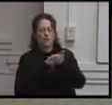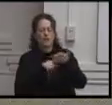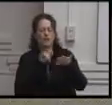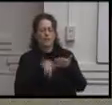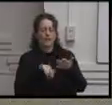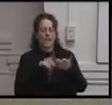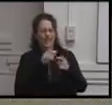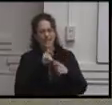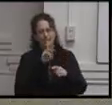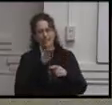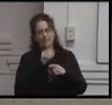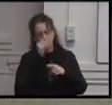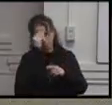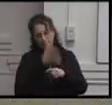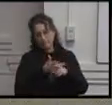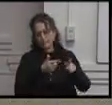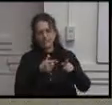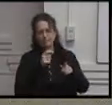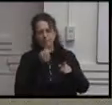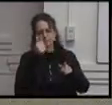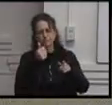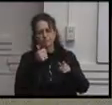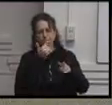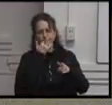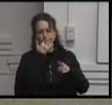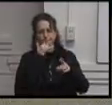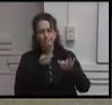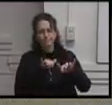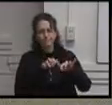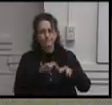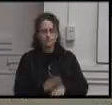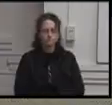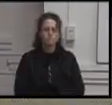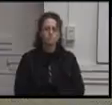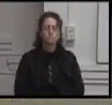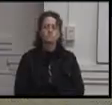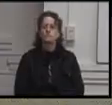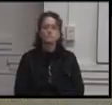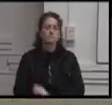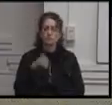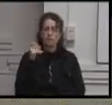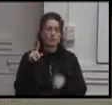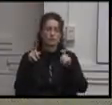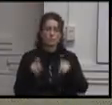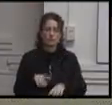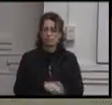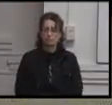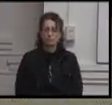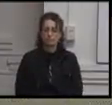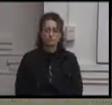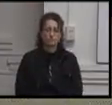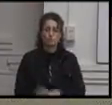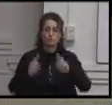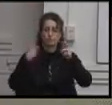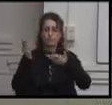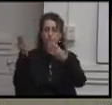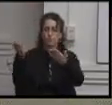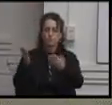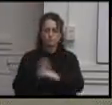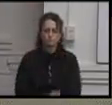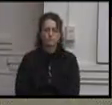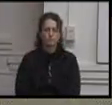Kim knows that that dollar sign needs to come out under the required match. Any other questions or comments? Then we're ready for motion,